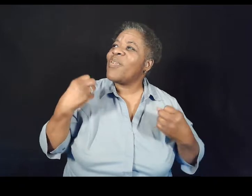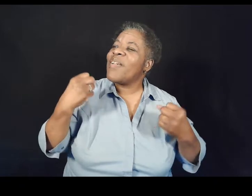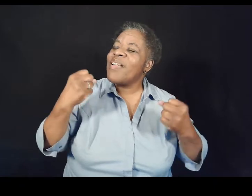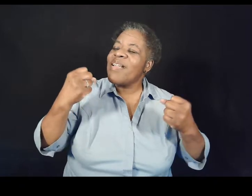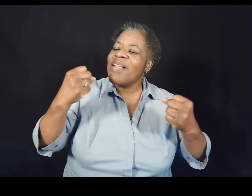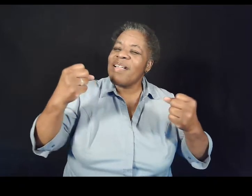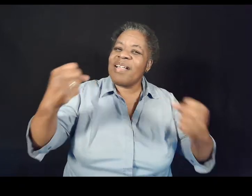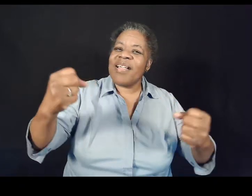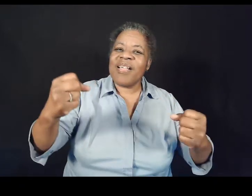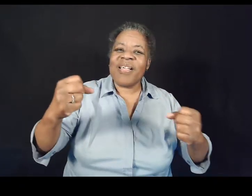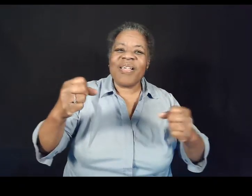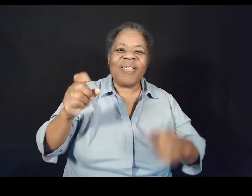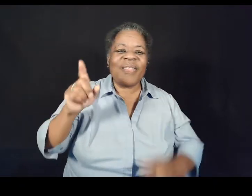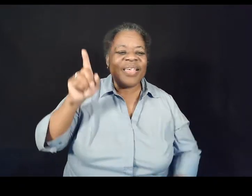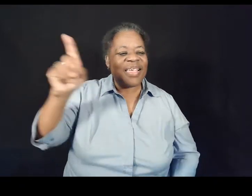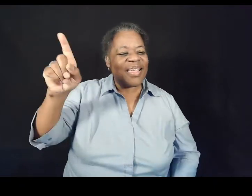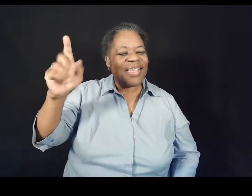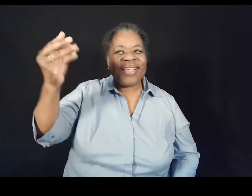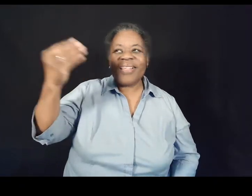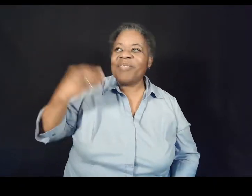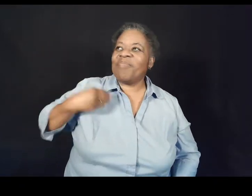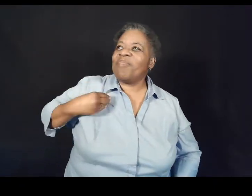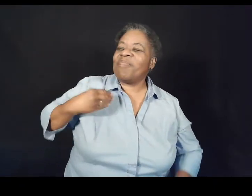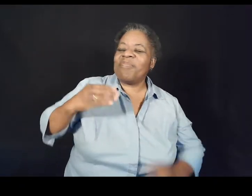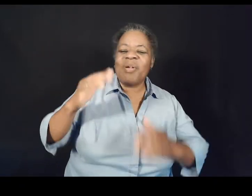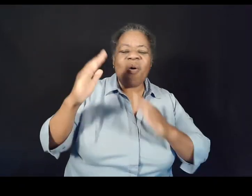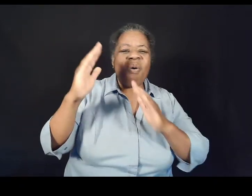Oh, He is my hope.